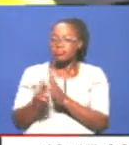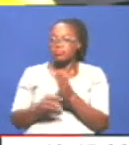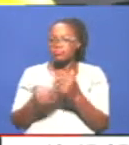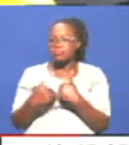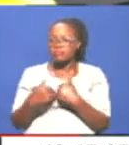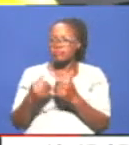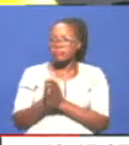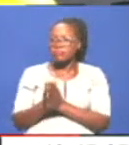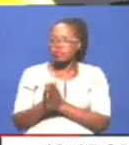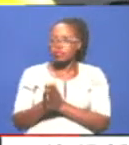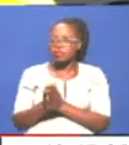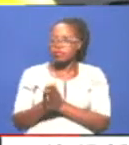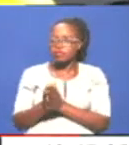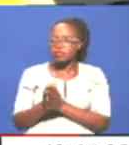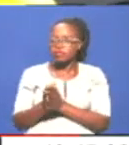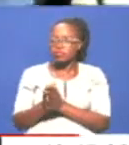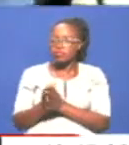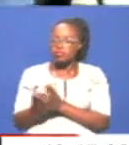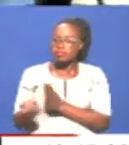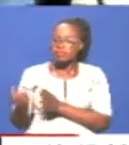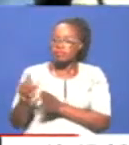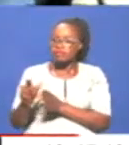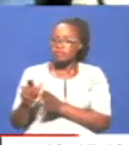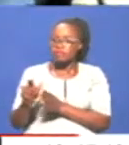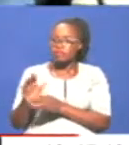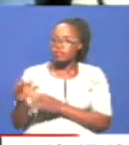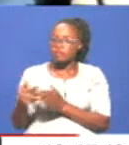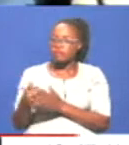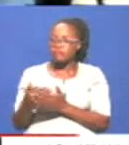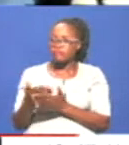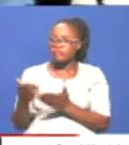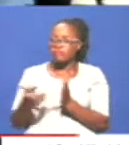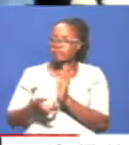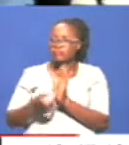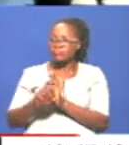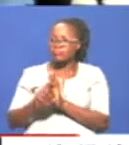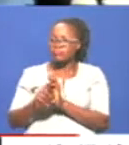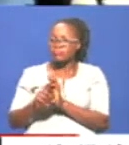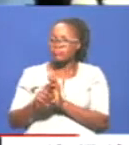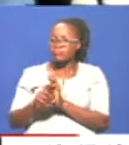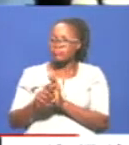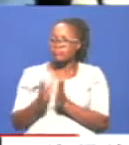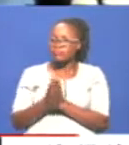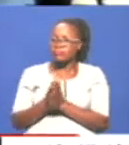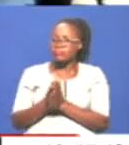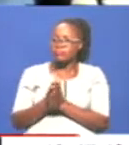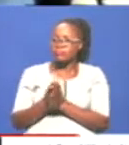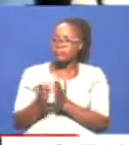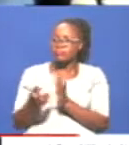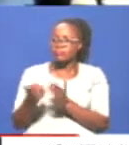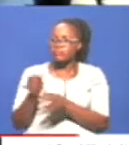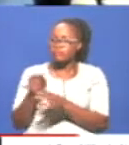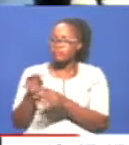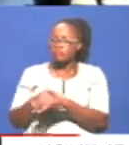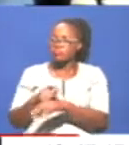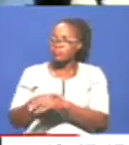also we've added now, the World Chess Federation has added a requirement of rating. You have to meet a particular rating. Mm-hmm. So you get a